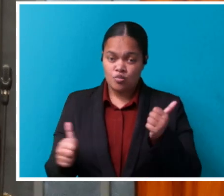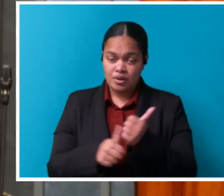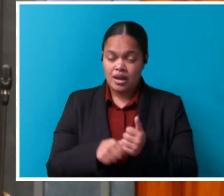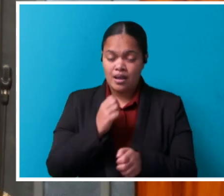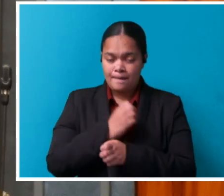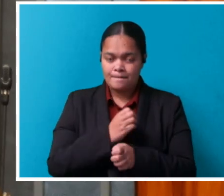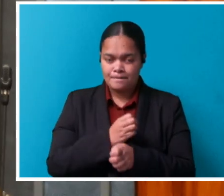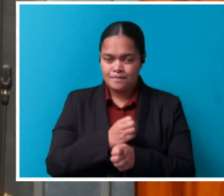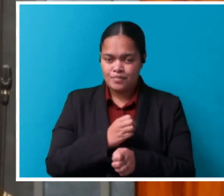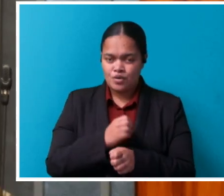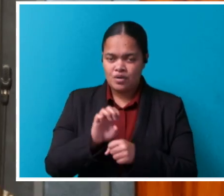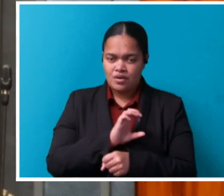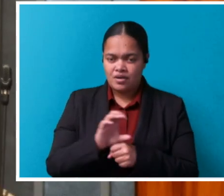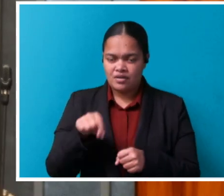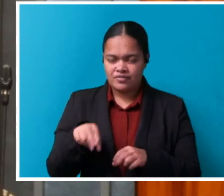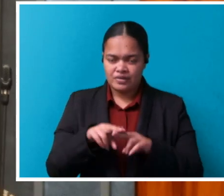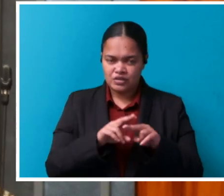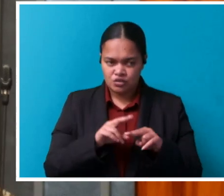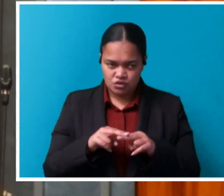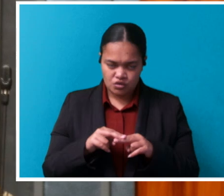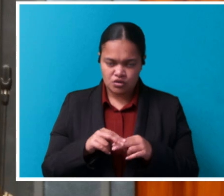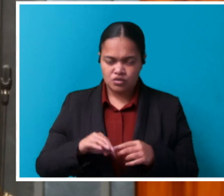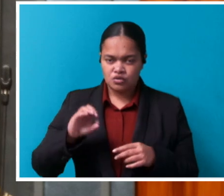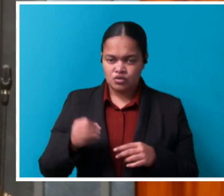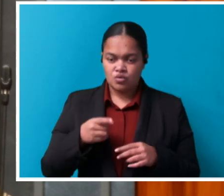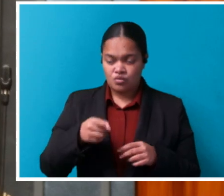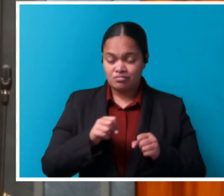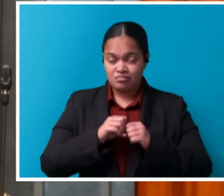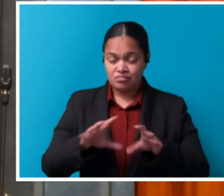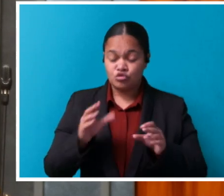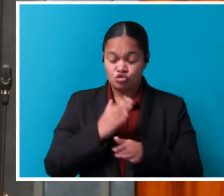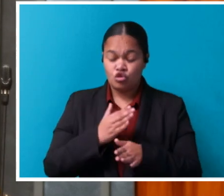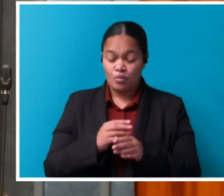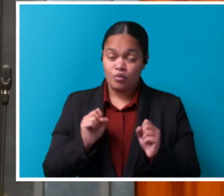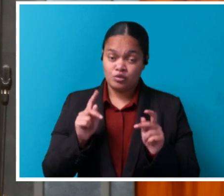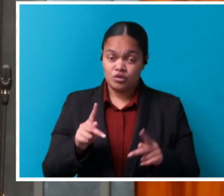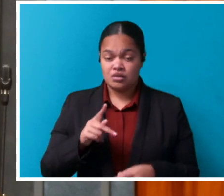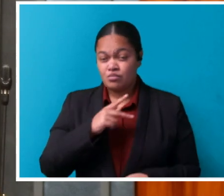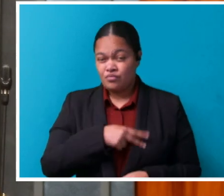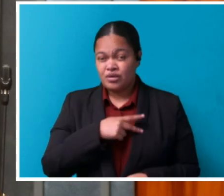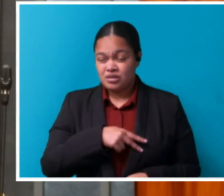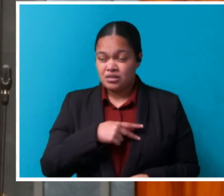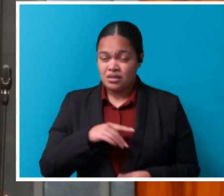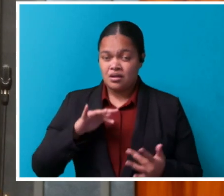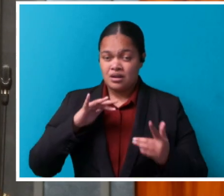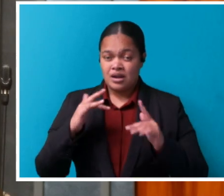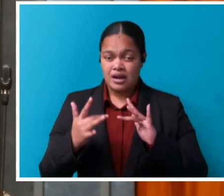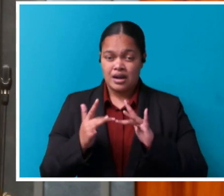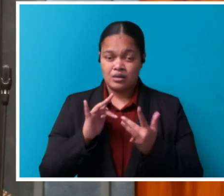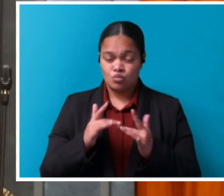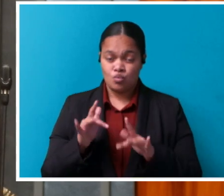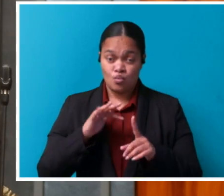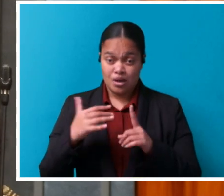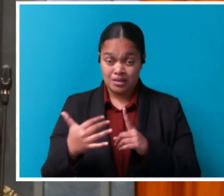Fiji. This provides a centralized hub for job opportunities and professional networking, as the portal ensures that